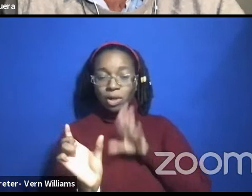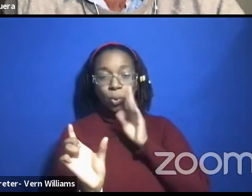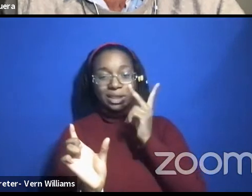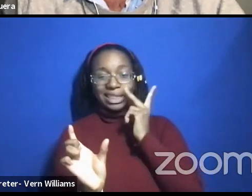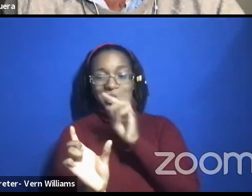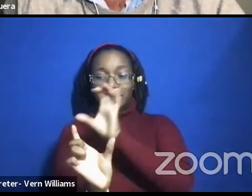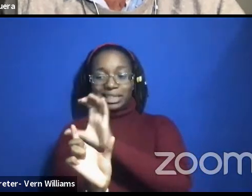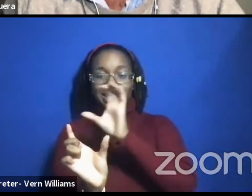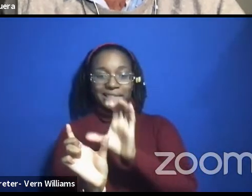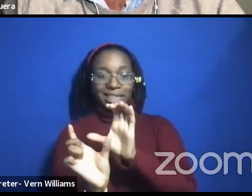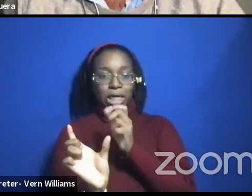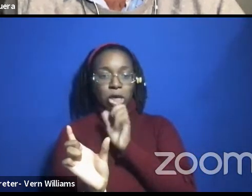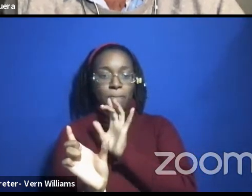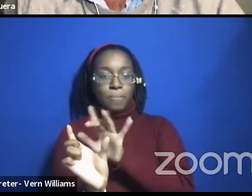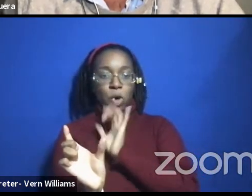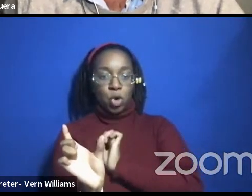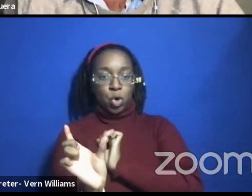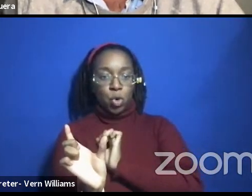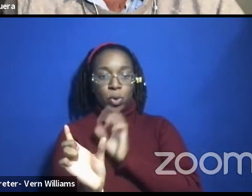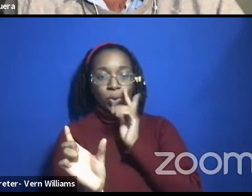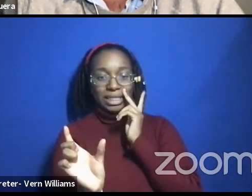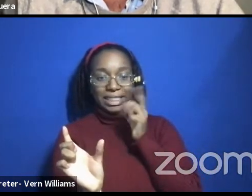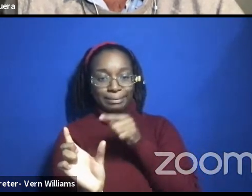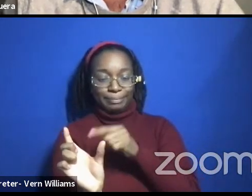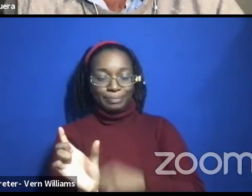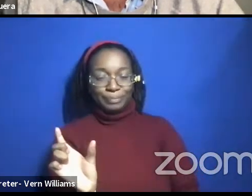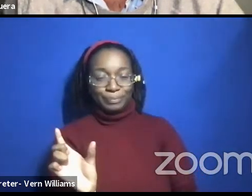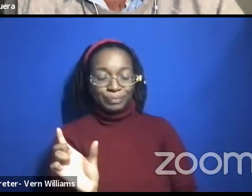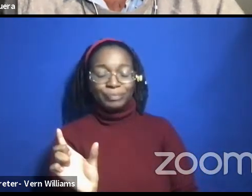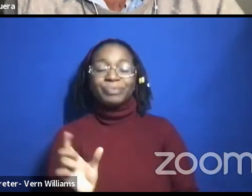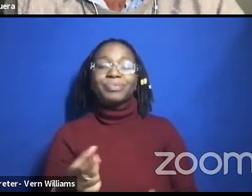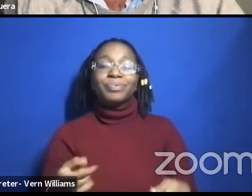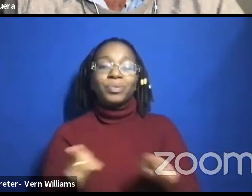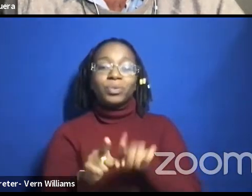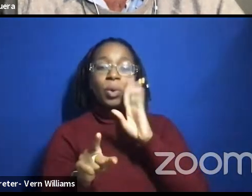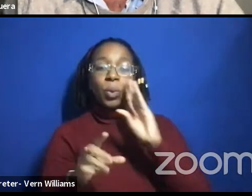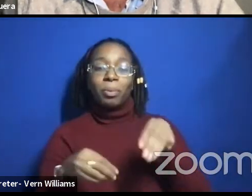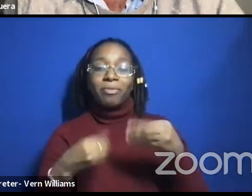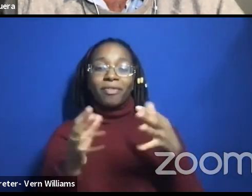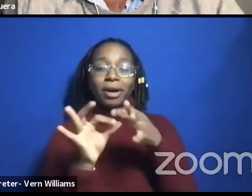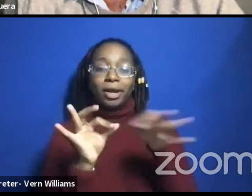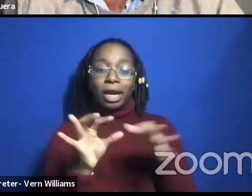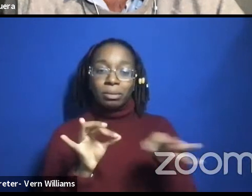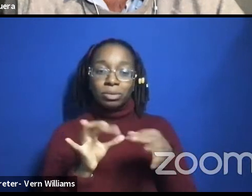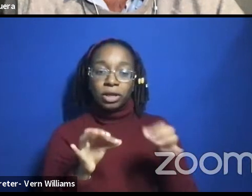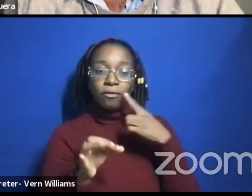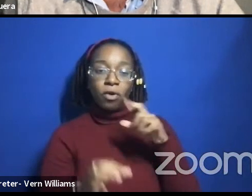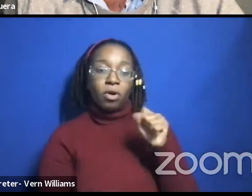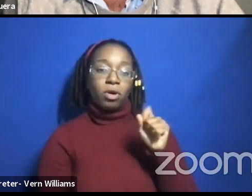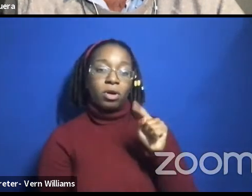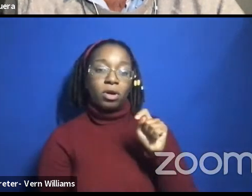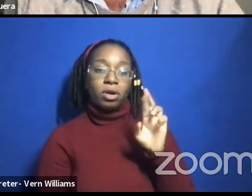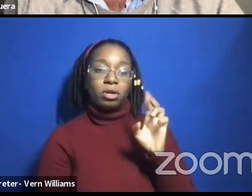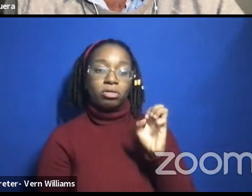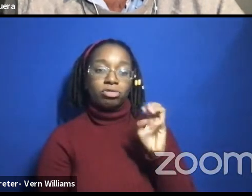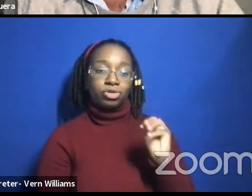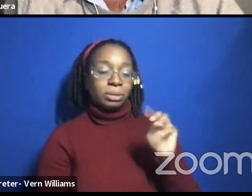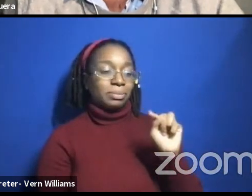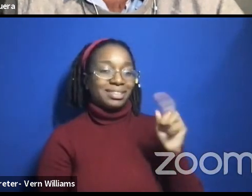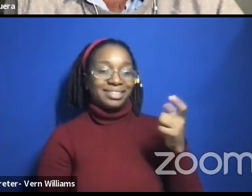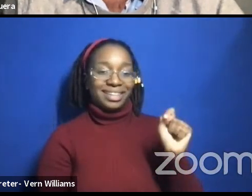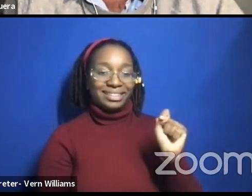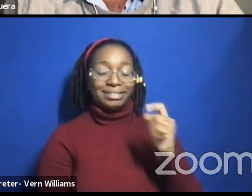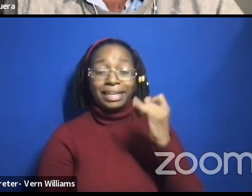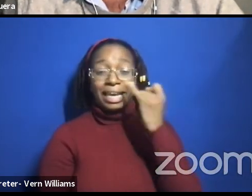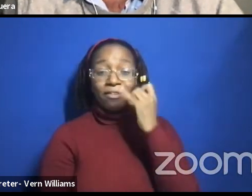video window that you're looking at right now on YouTube. We are also providing captions through stream text if you would prefer to see captions in a